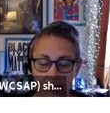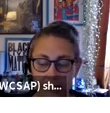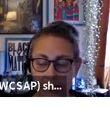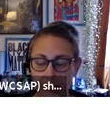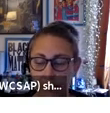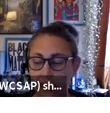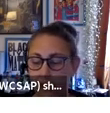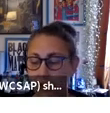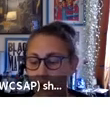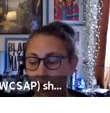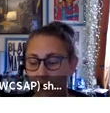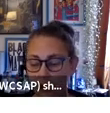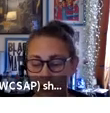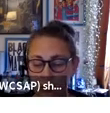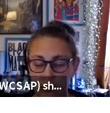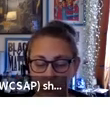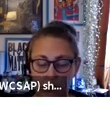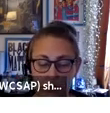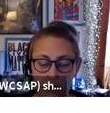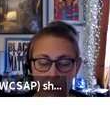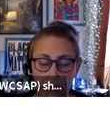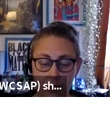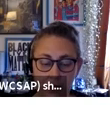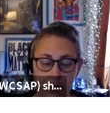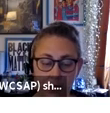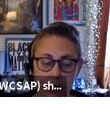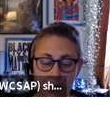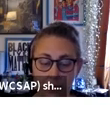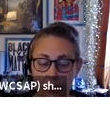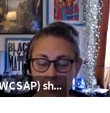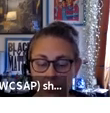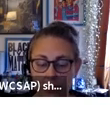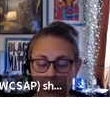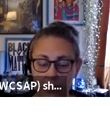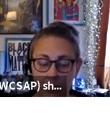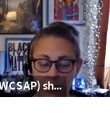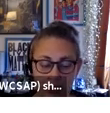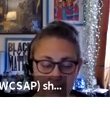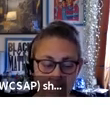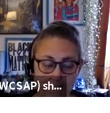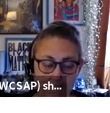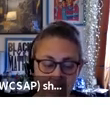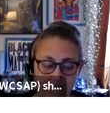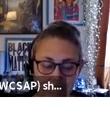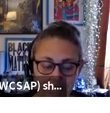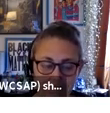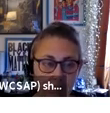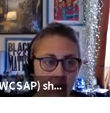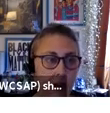And it ended with the wrongful execution of the Nisqually chief Leshai.